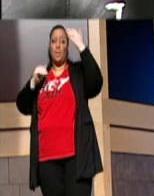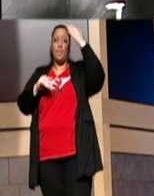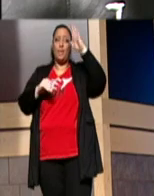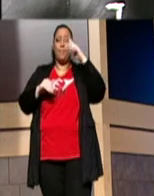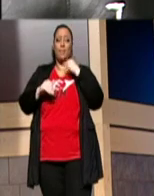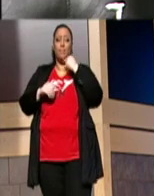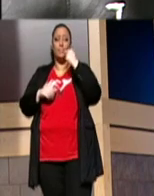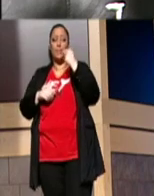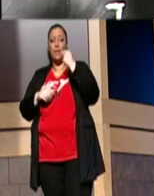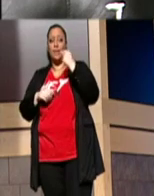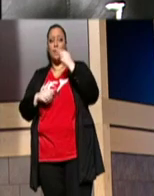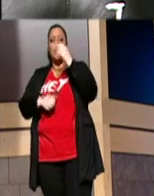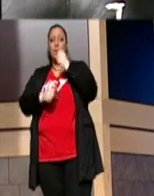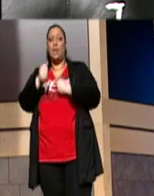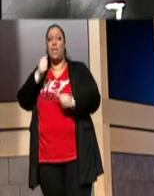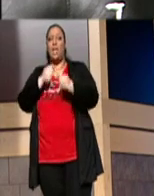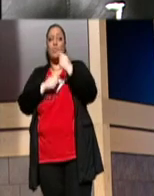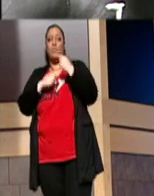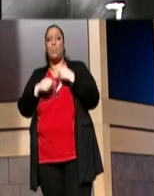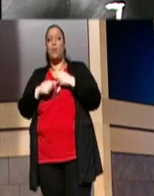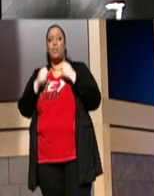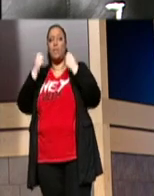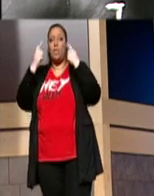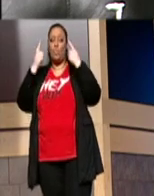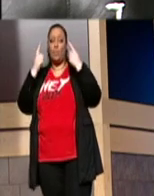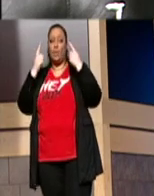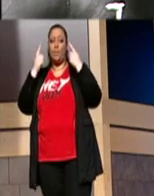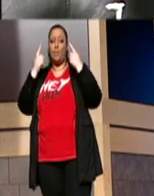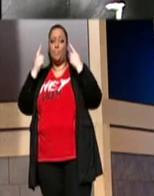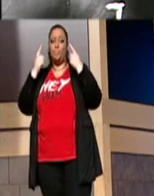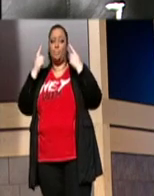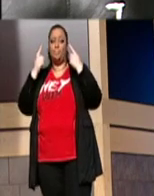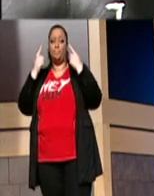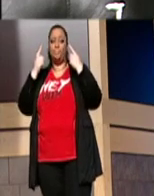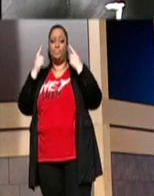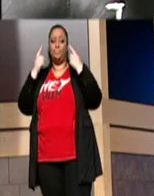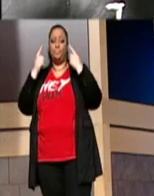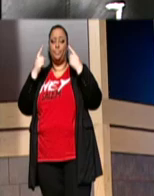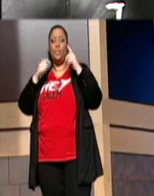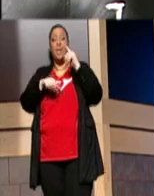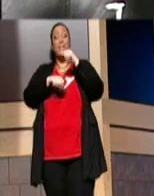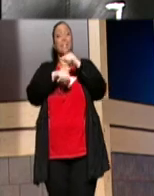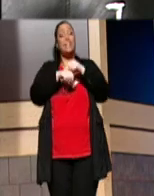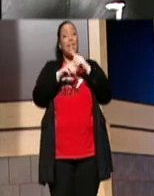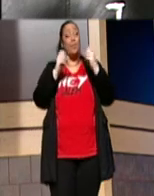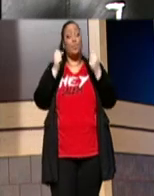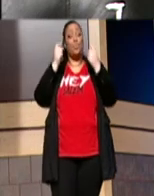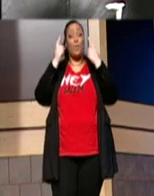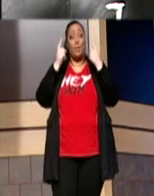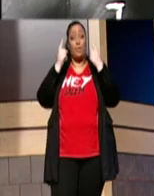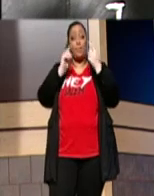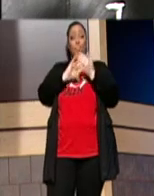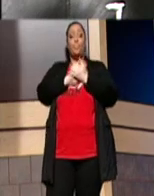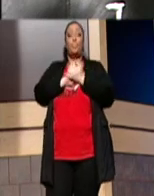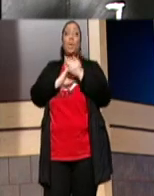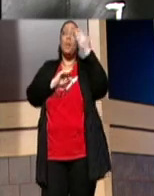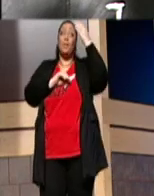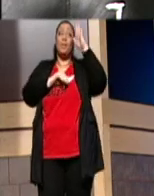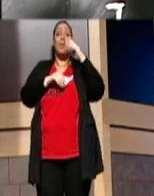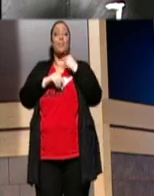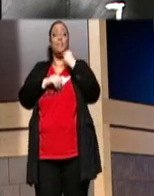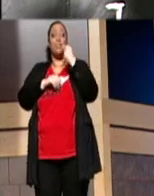said, everybody better wake up. And that's a scriptural verse, too, by the way, in Romans. It's high time to awake out of sleep. That's right. God